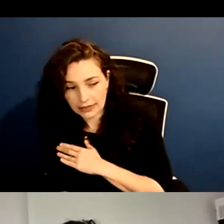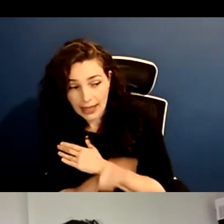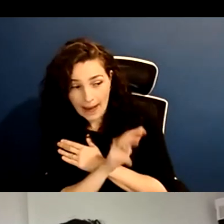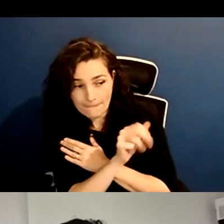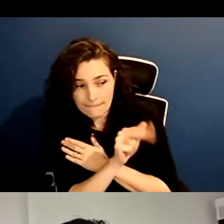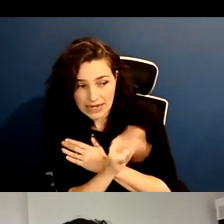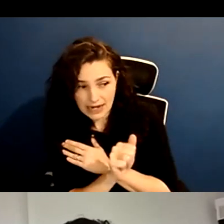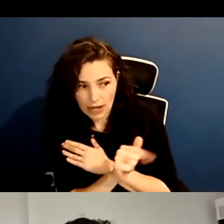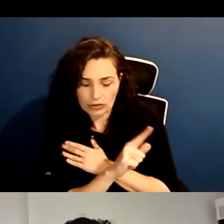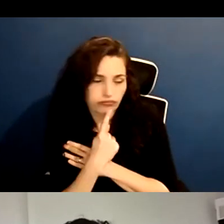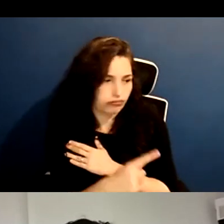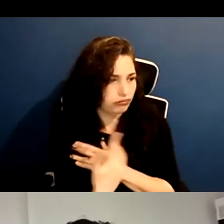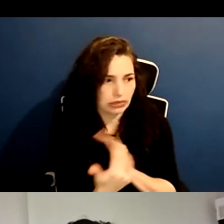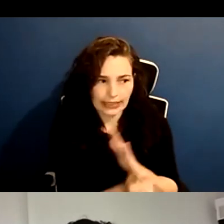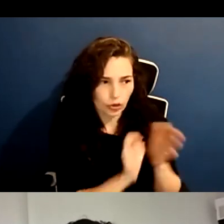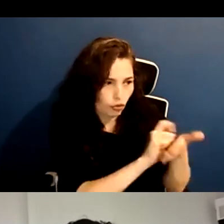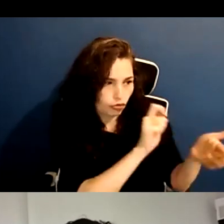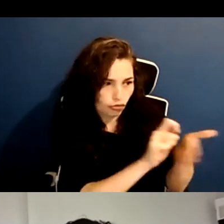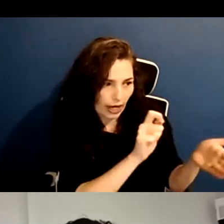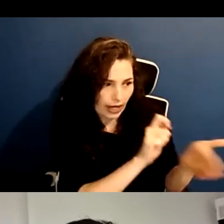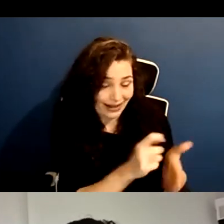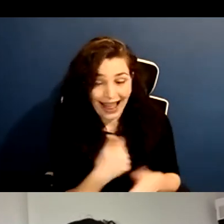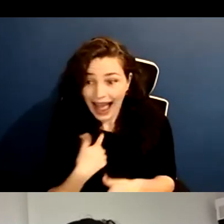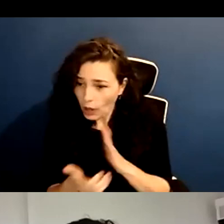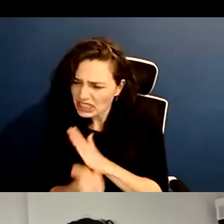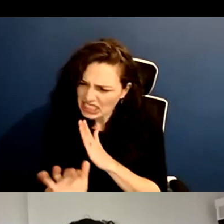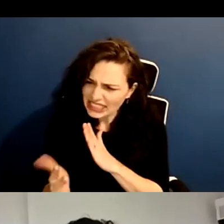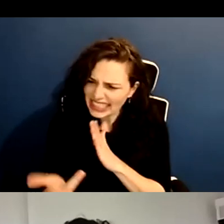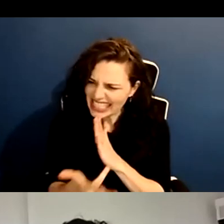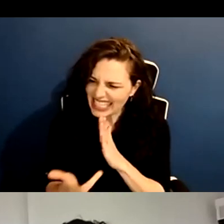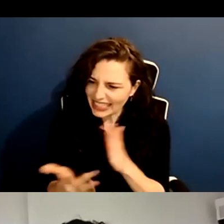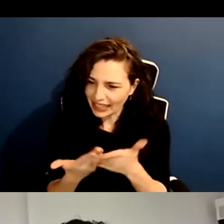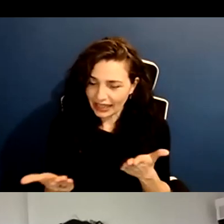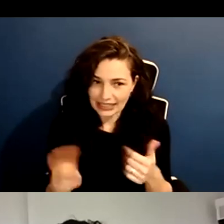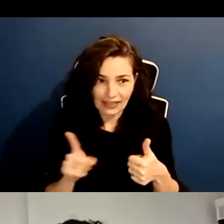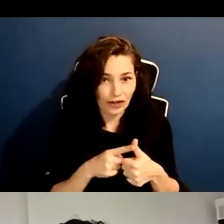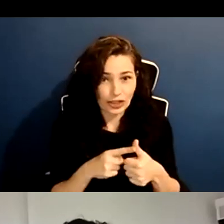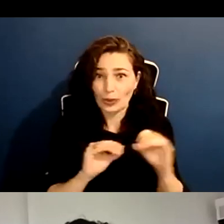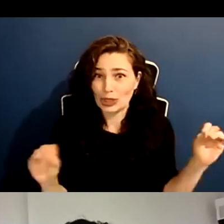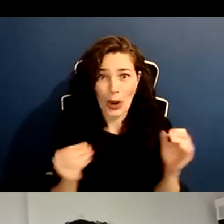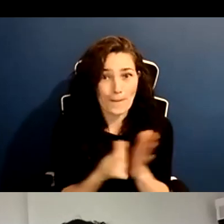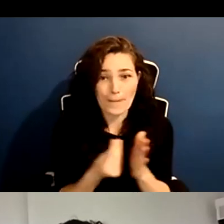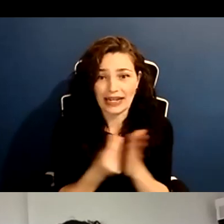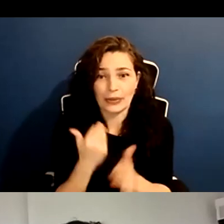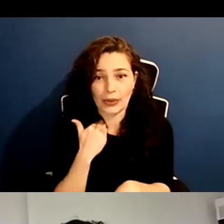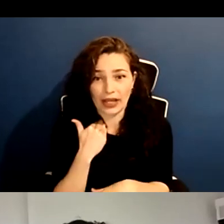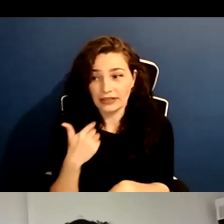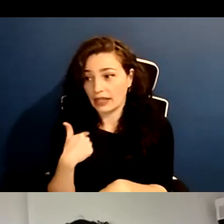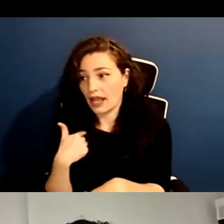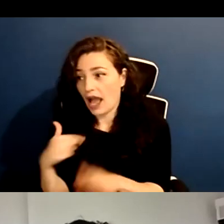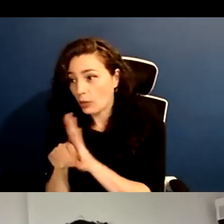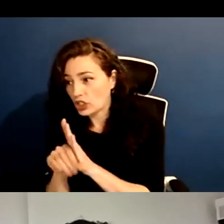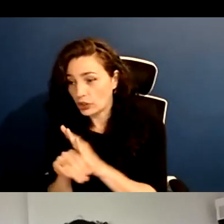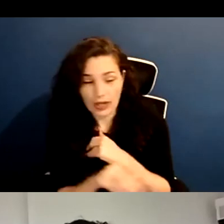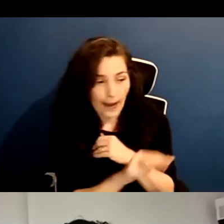doing the technical things because at the beginning we actually had no money, you know. So it was like, yeah, I'm gonna shoot, we're gonna edit, Meena's gonna write. So it